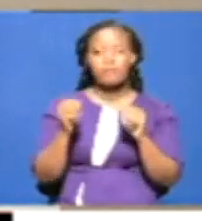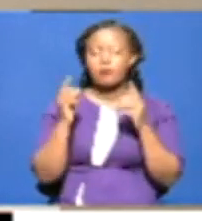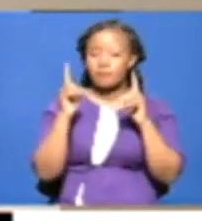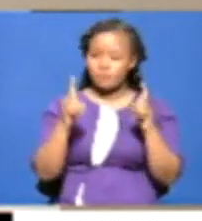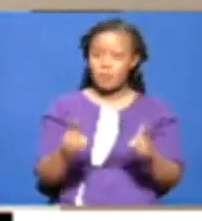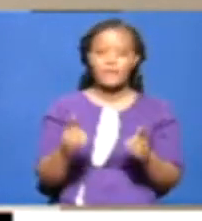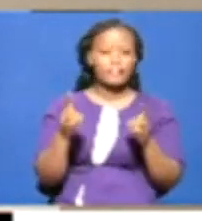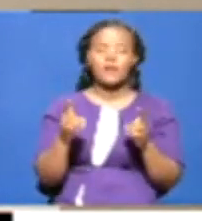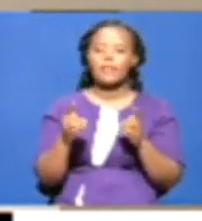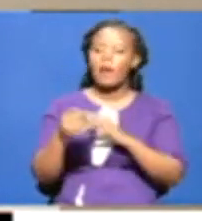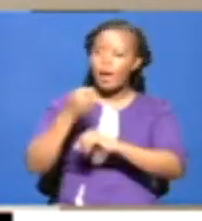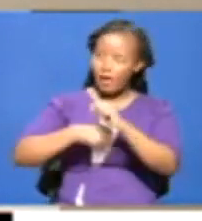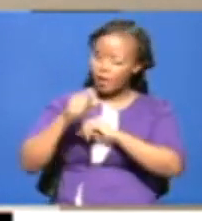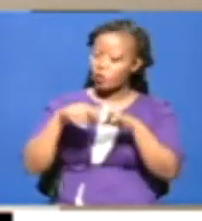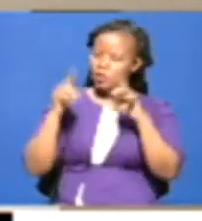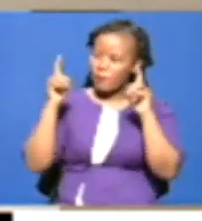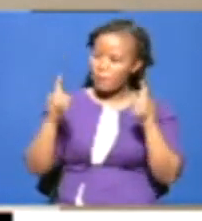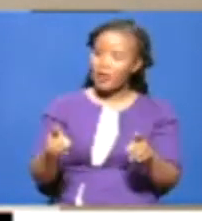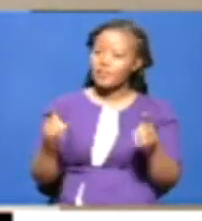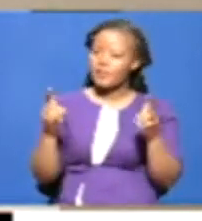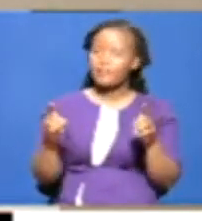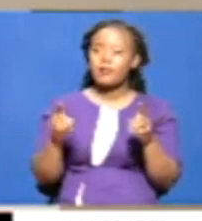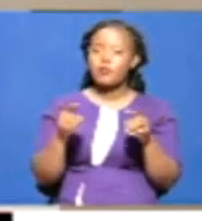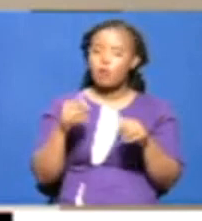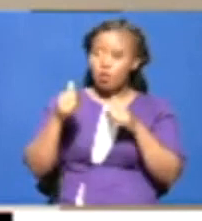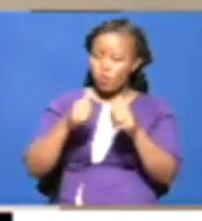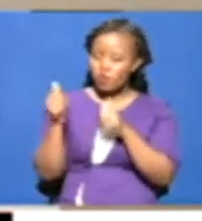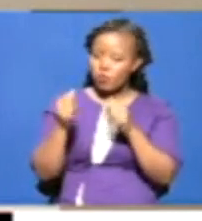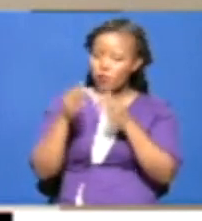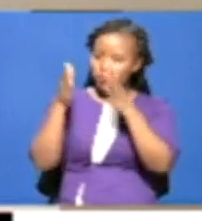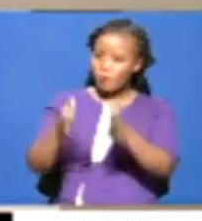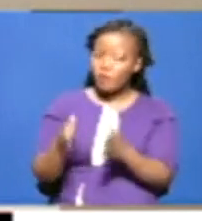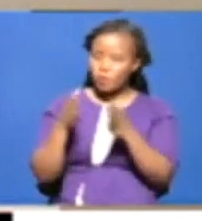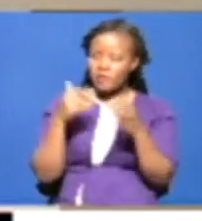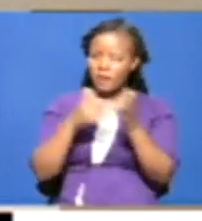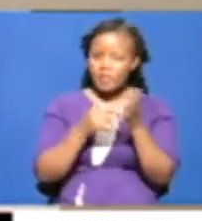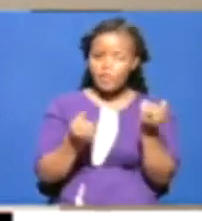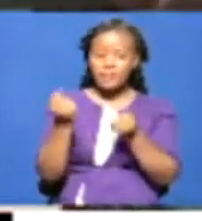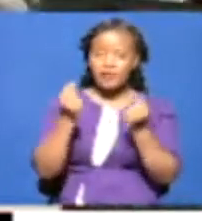appropriate action is being taken against the driver.